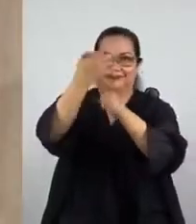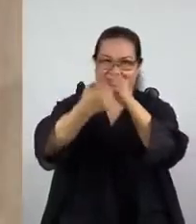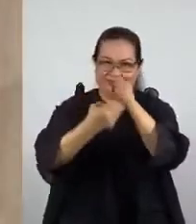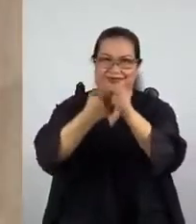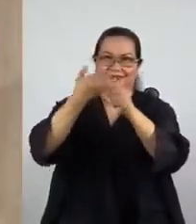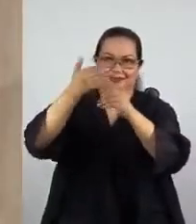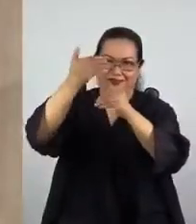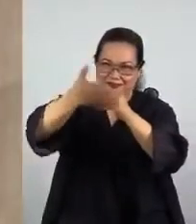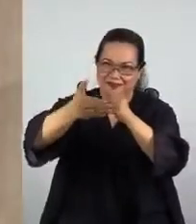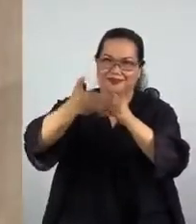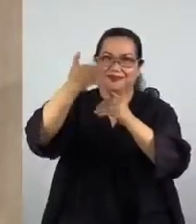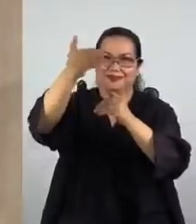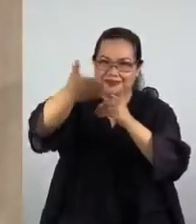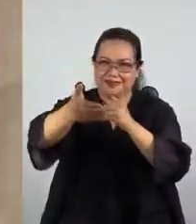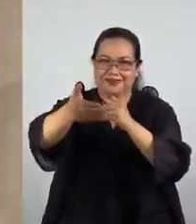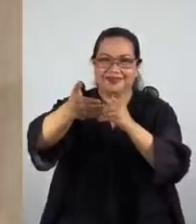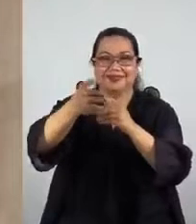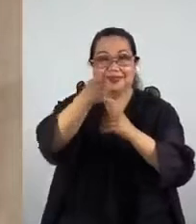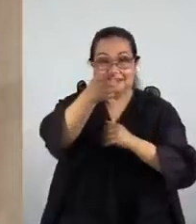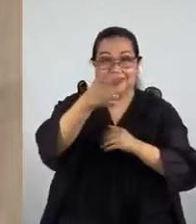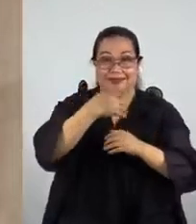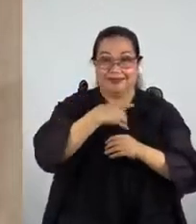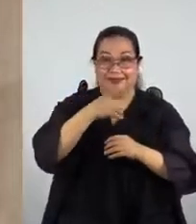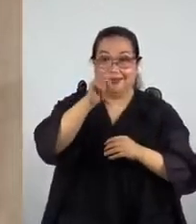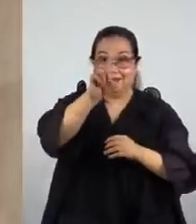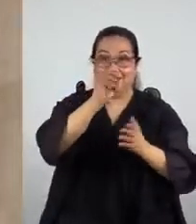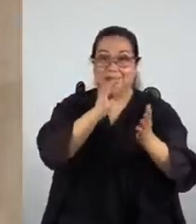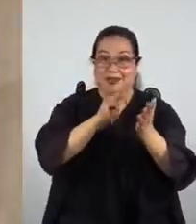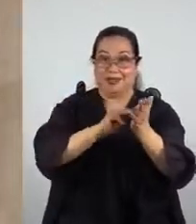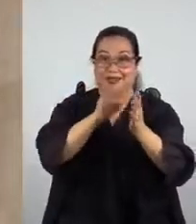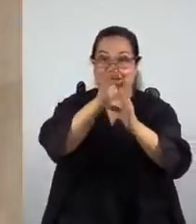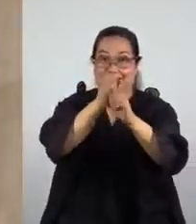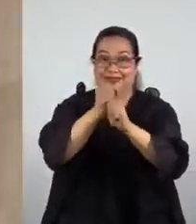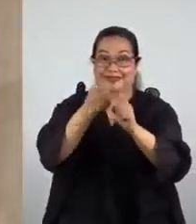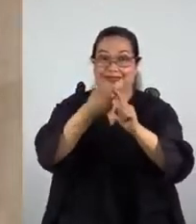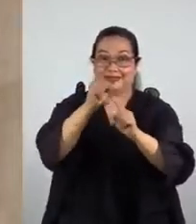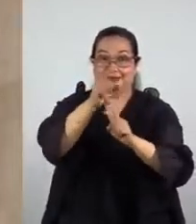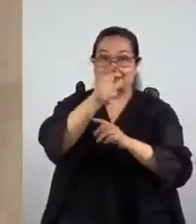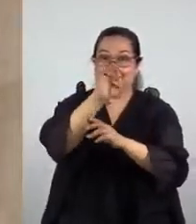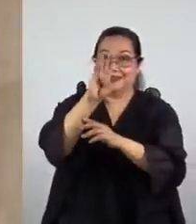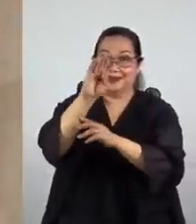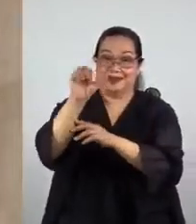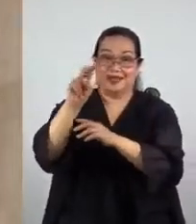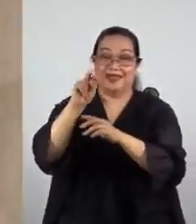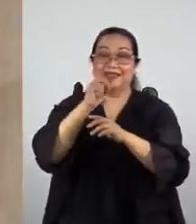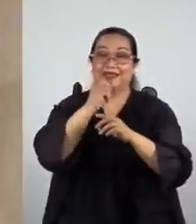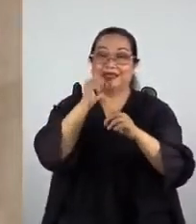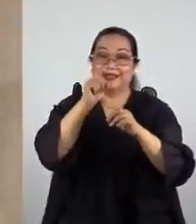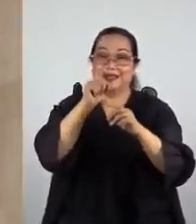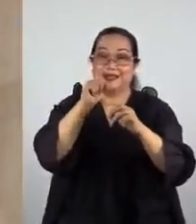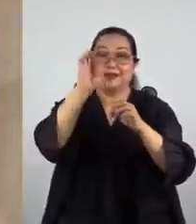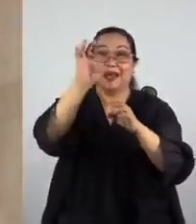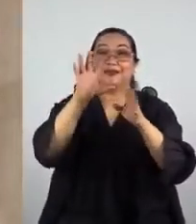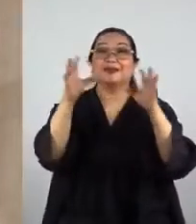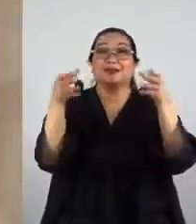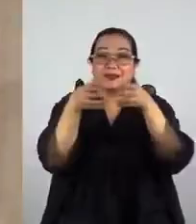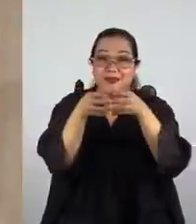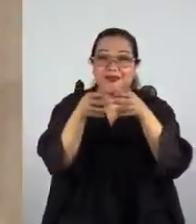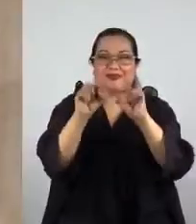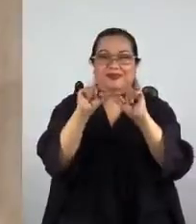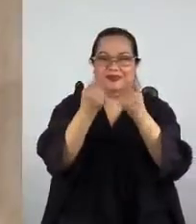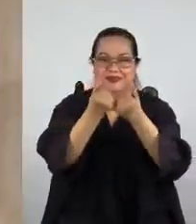beyond. You know, I like one message that I just got from one of our CBSG leaders. He said,